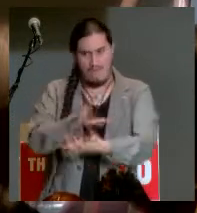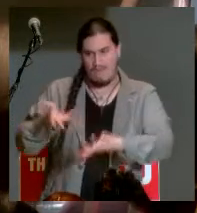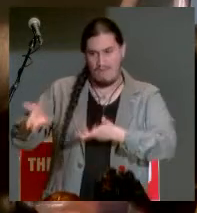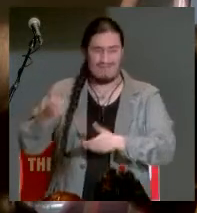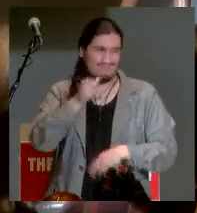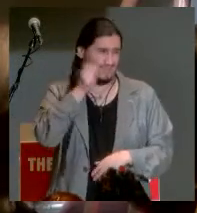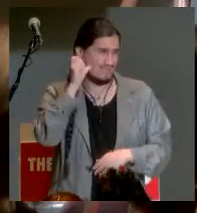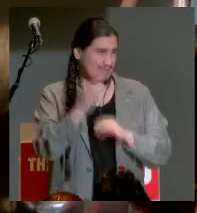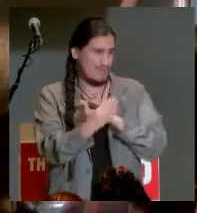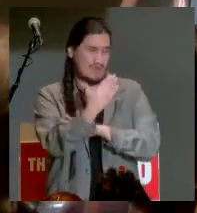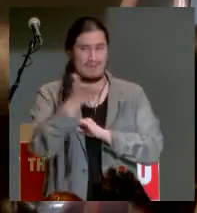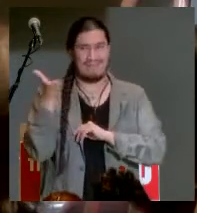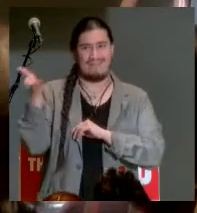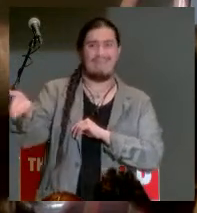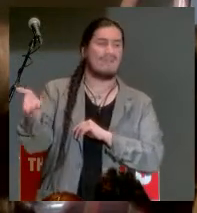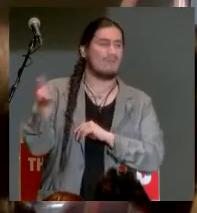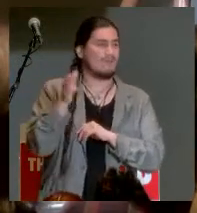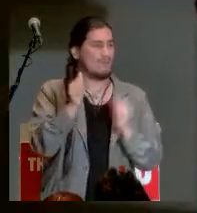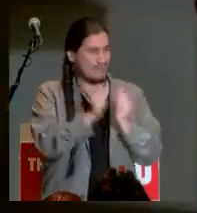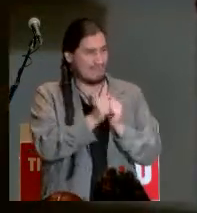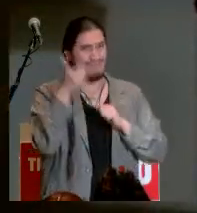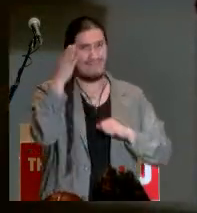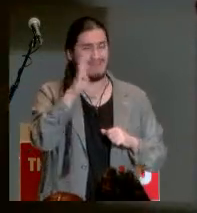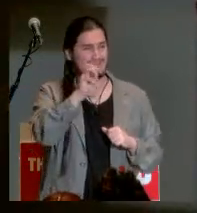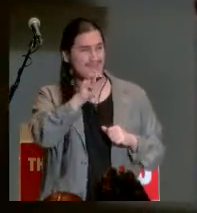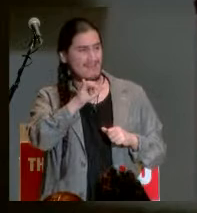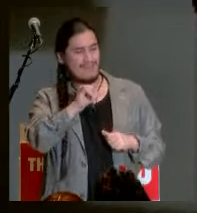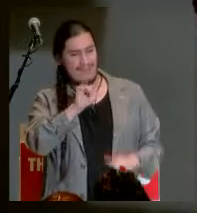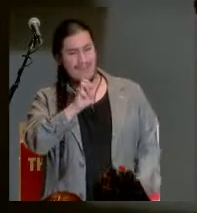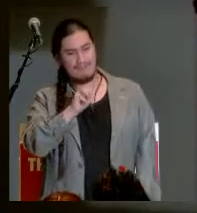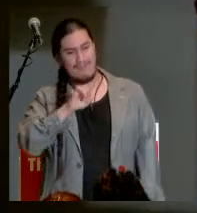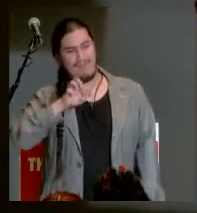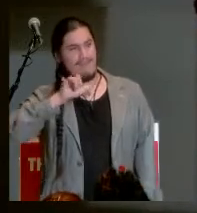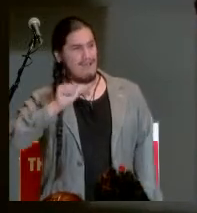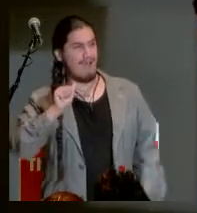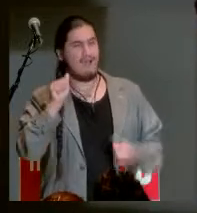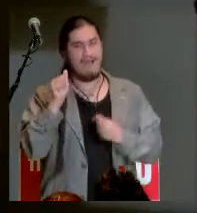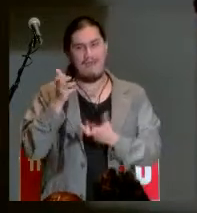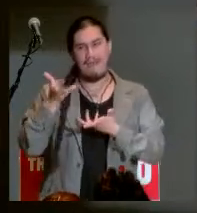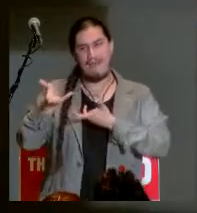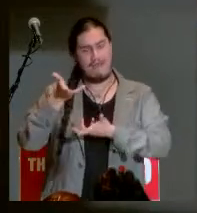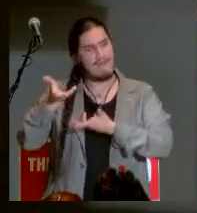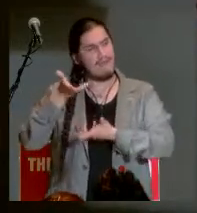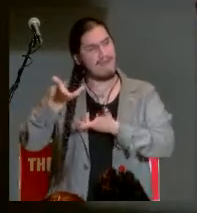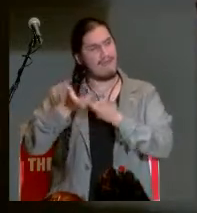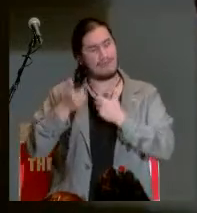yesterday morning with Yemanya and just like, oh, Yemanya, asesu,